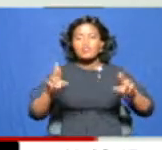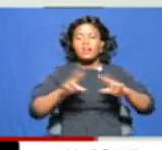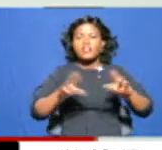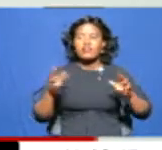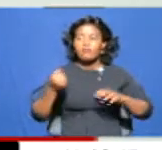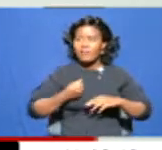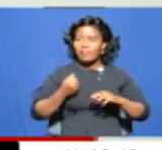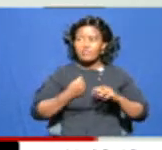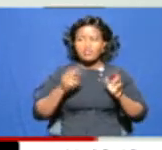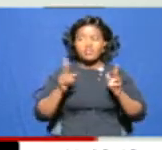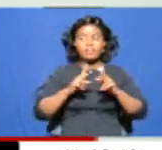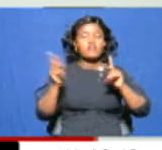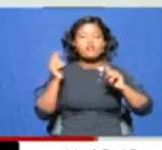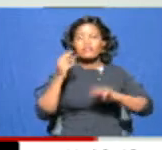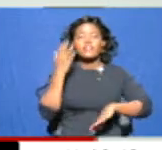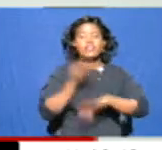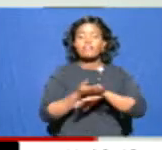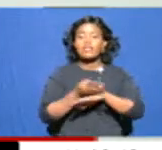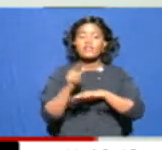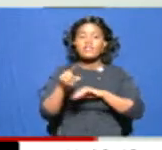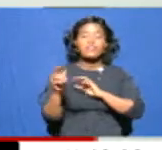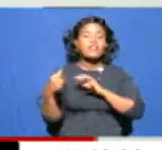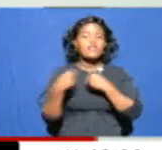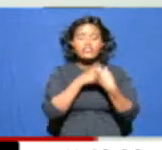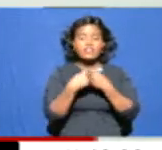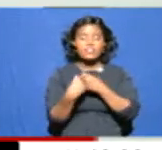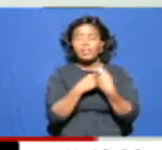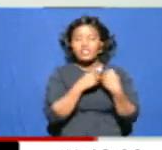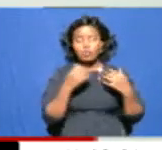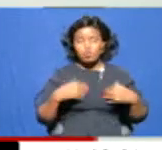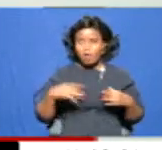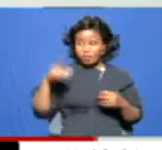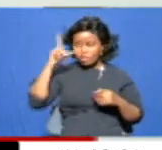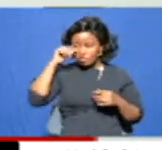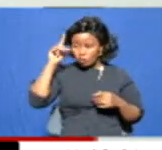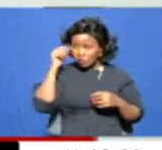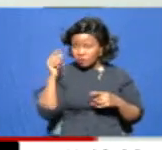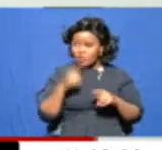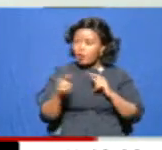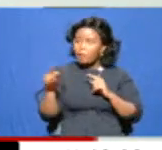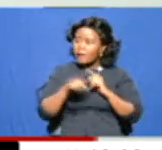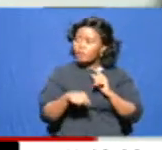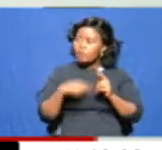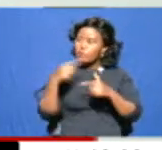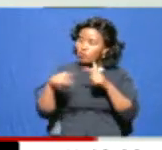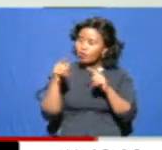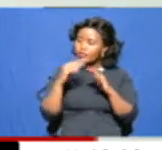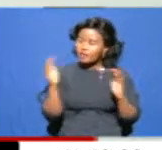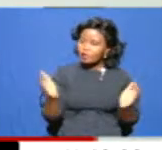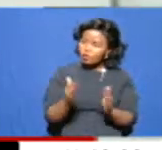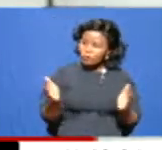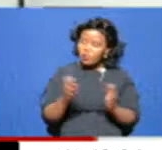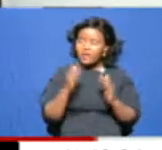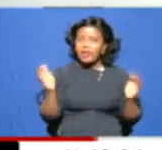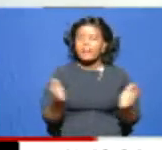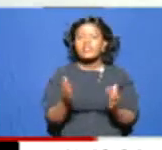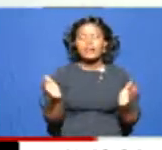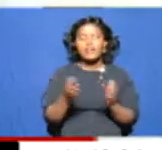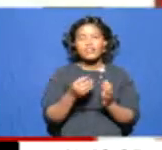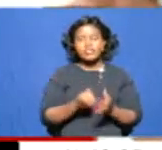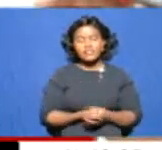to get them. So that's the challenge we are having in Coast, but we will keep on encouraging them. Yes.